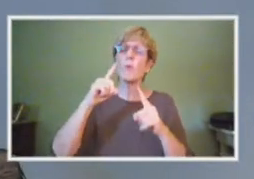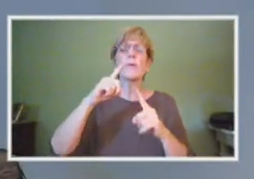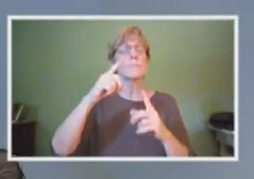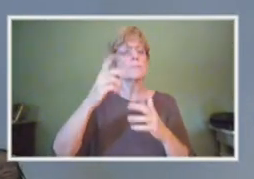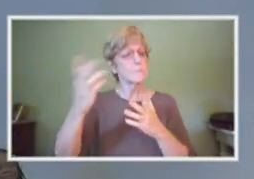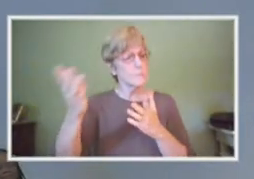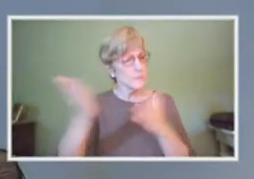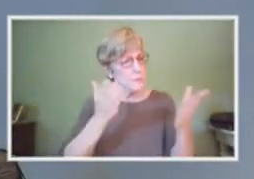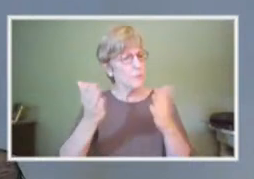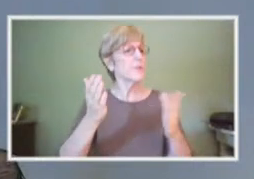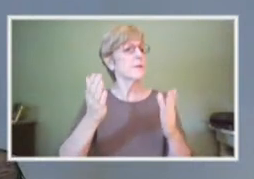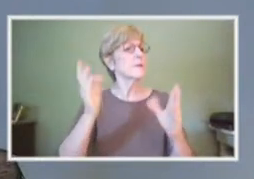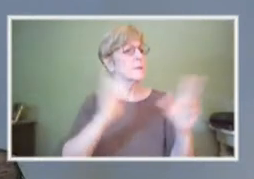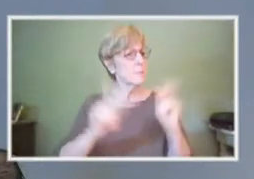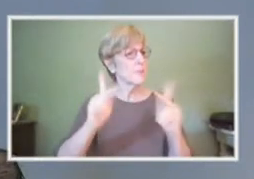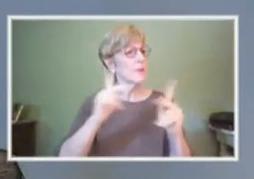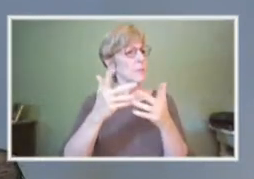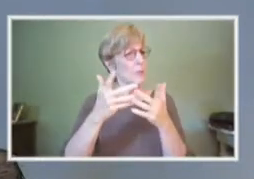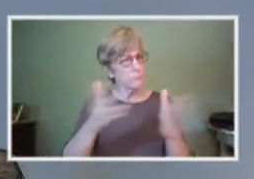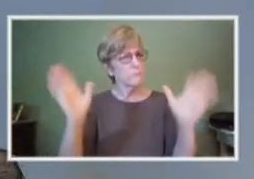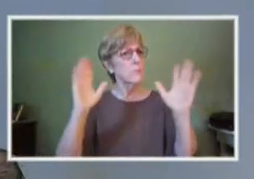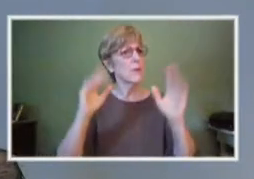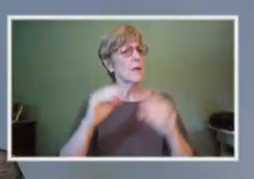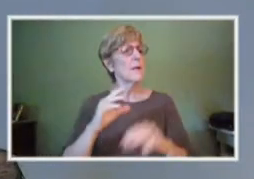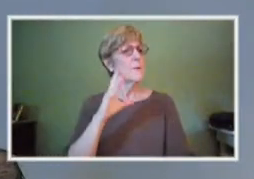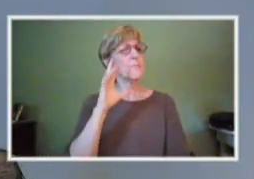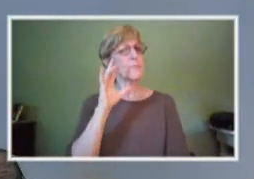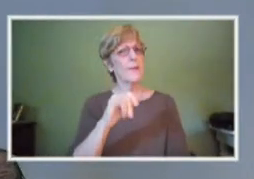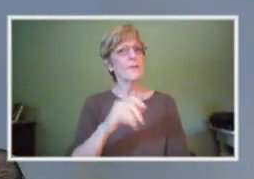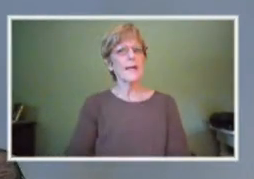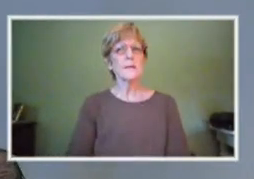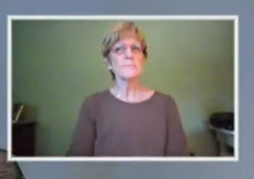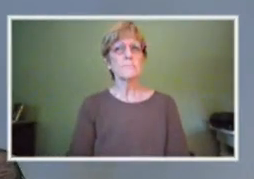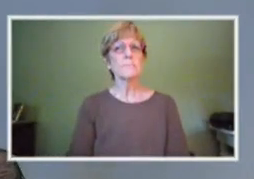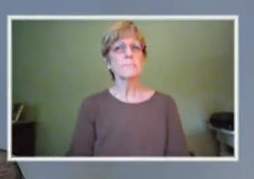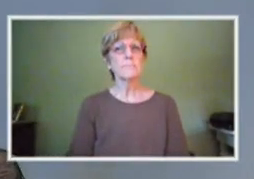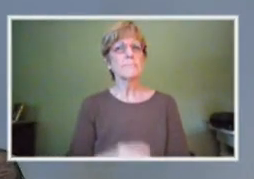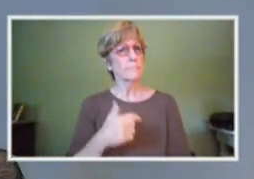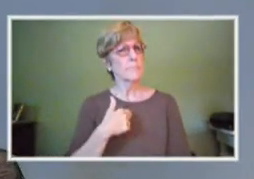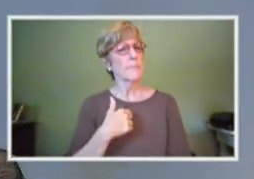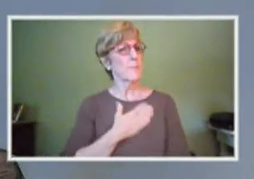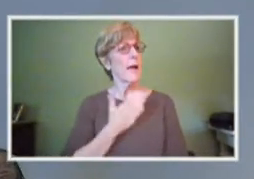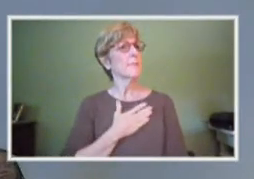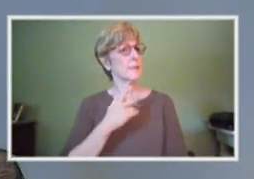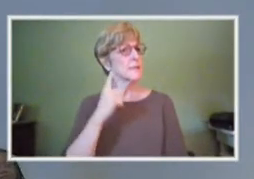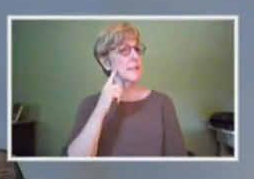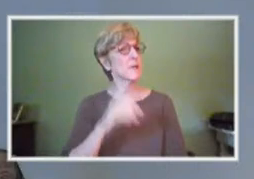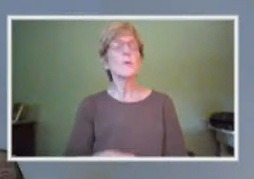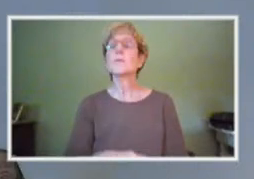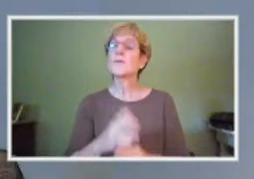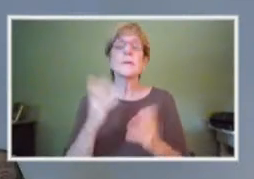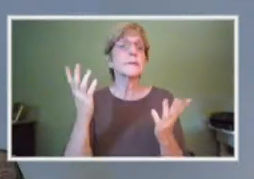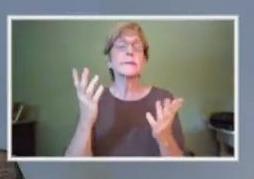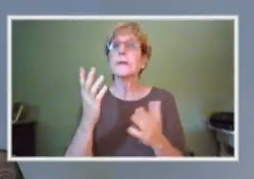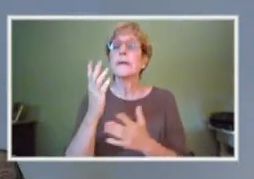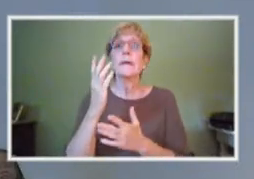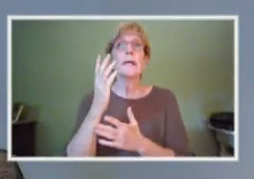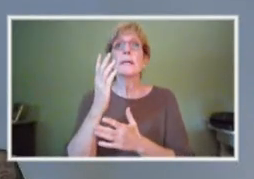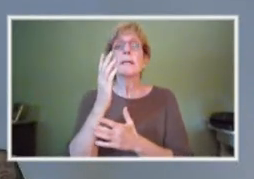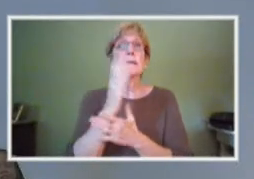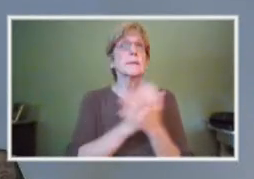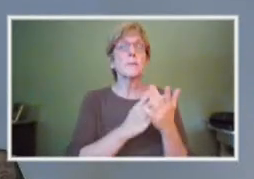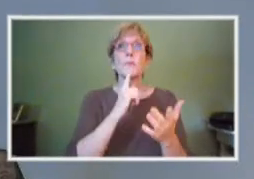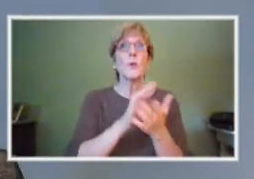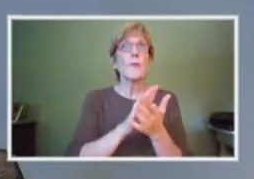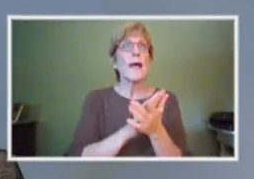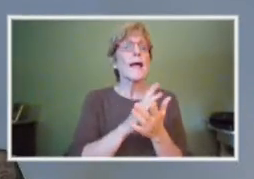we want to keep them, and that matters. It means a lot. So I was happy to hear that. Just some high notes. And I just